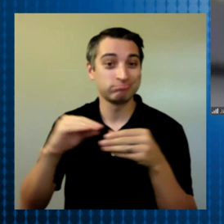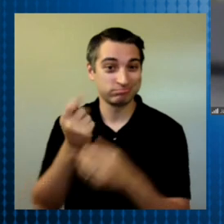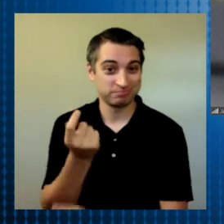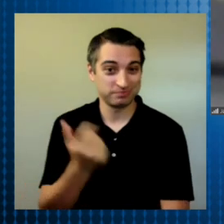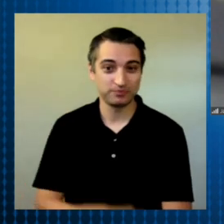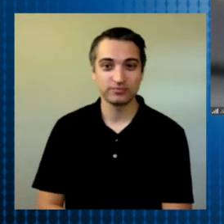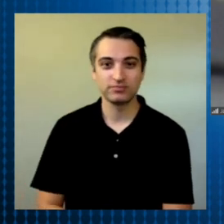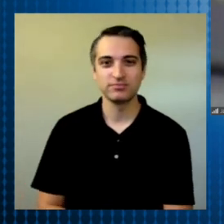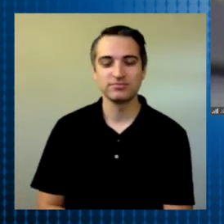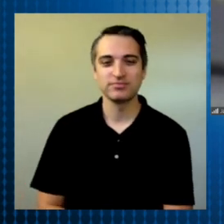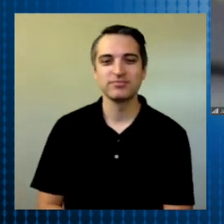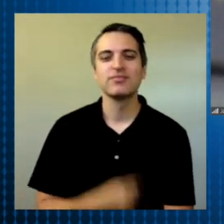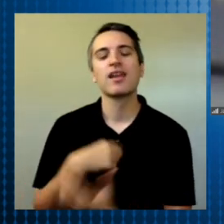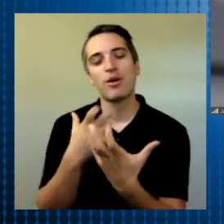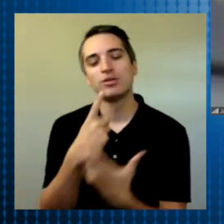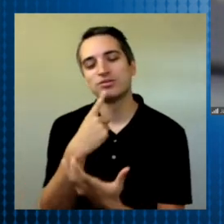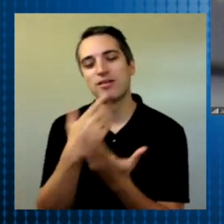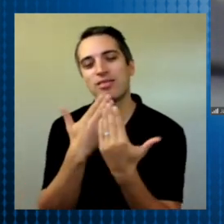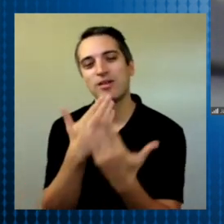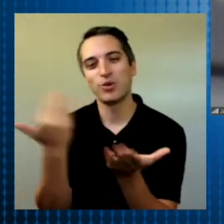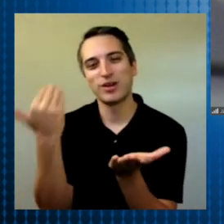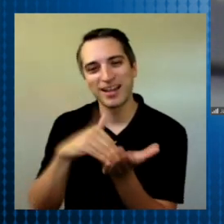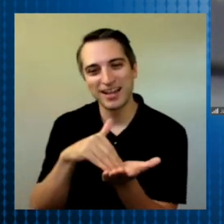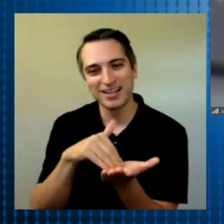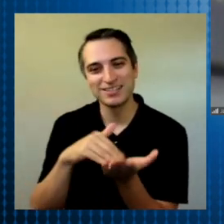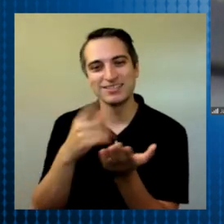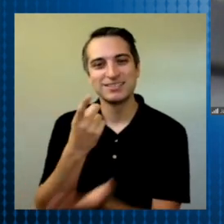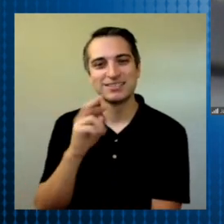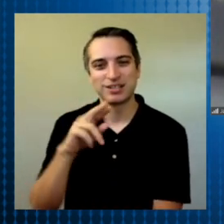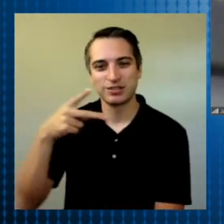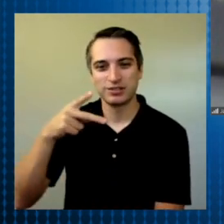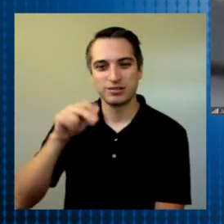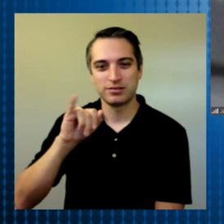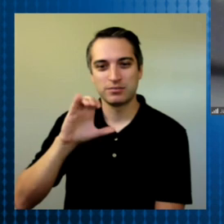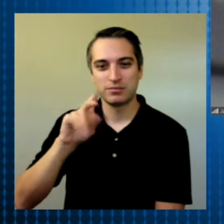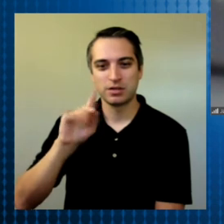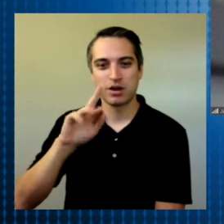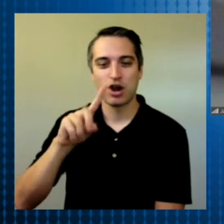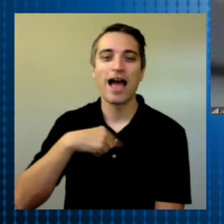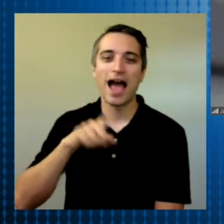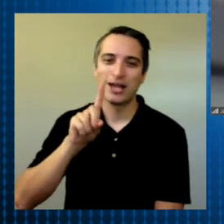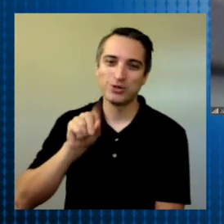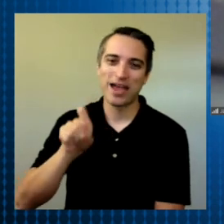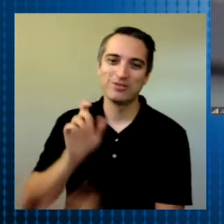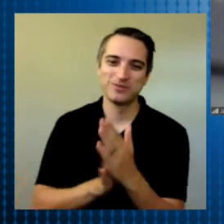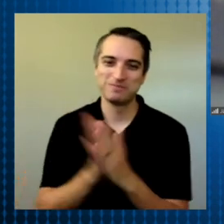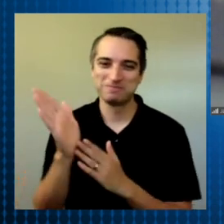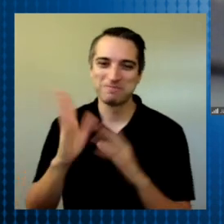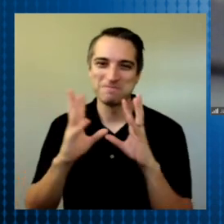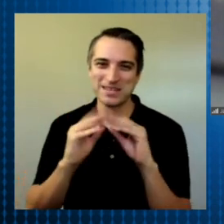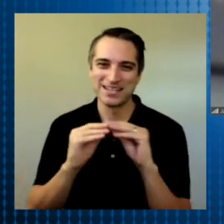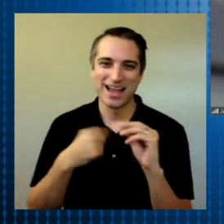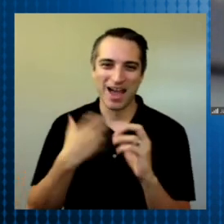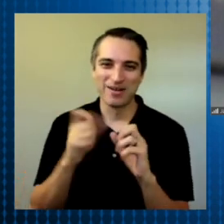I just want to say thanks again, Dr. Pickard. And I do have a meeting that I have to get to at 12 noon. So I was sending a